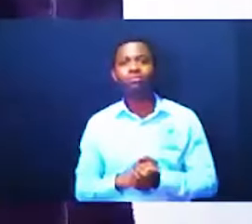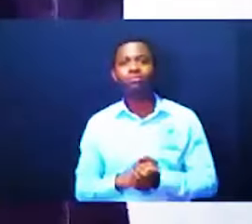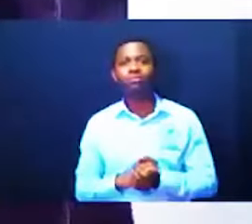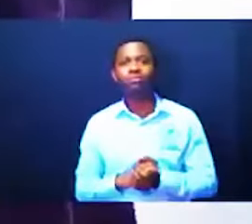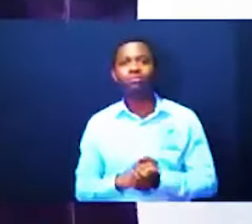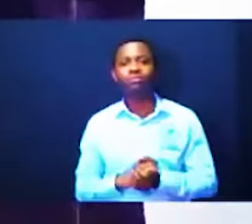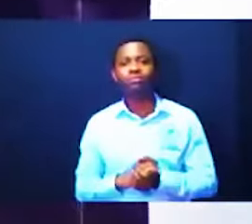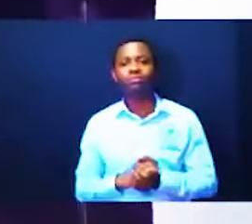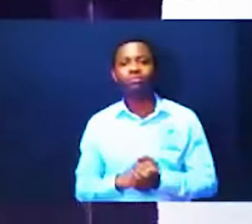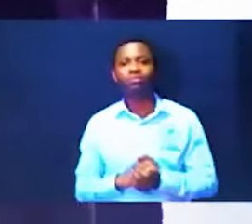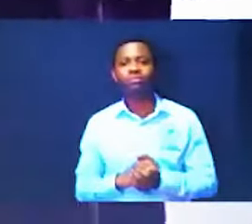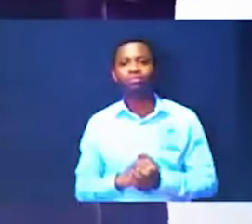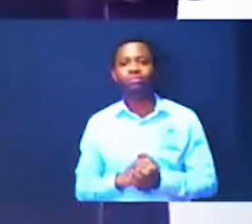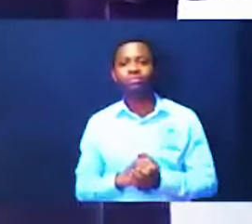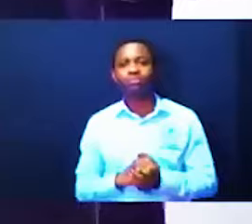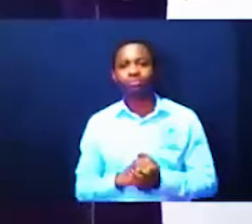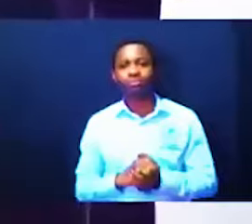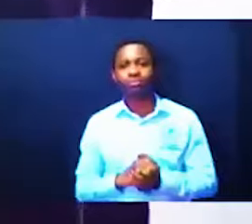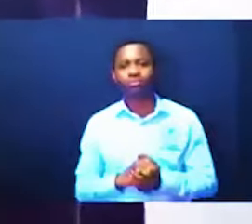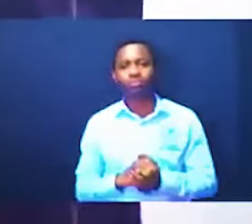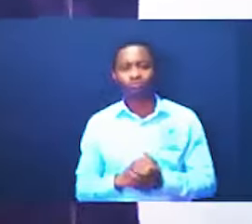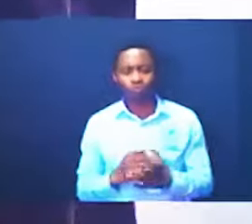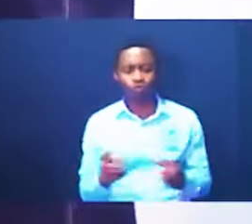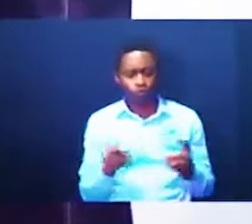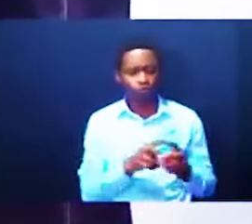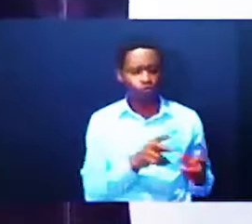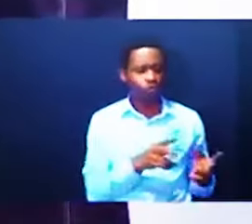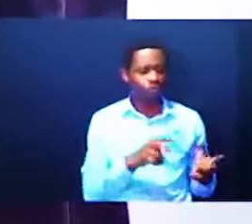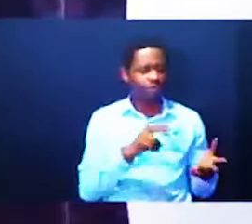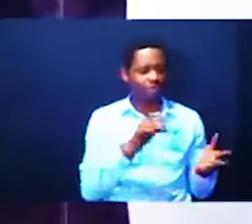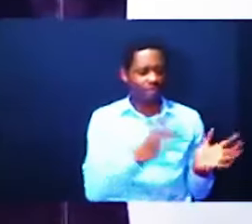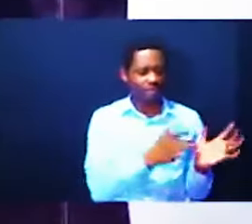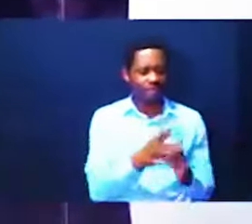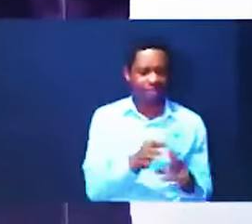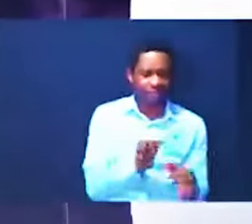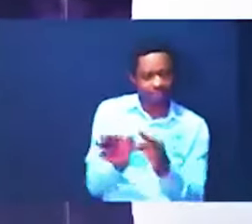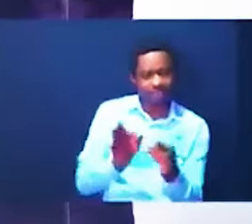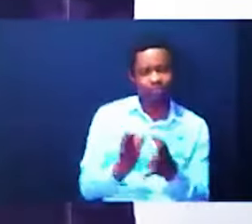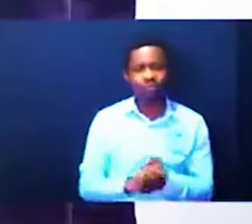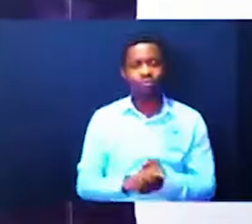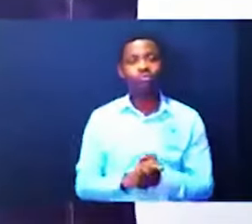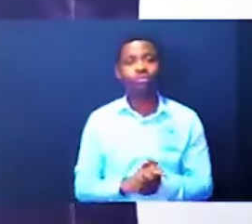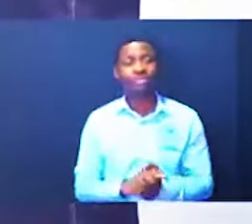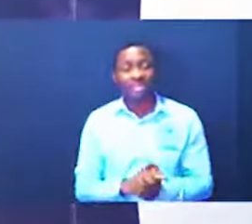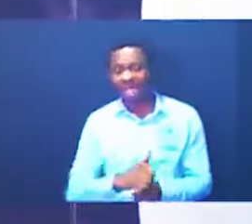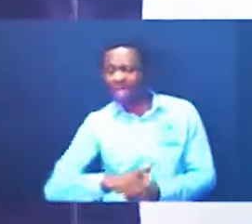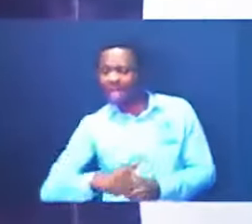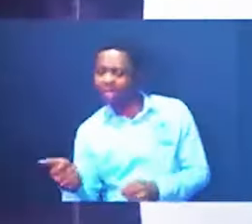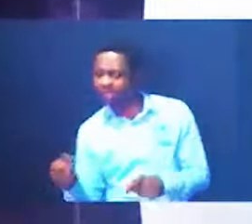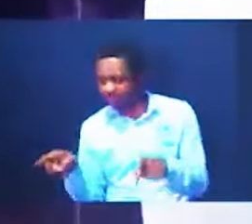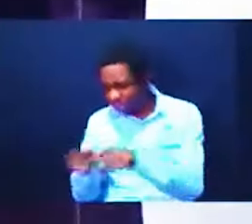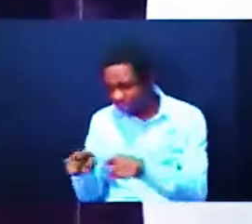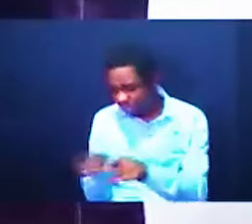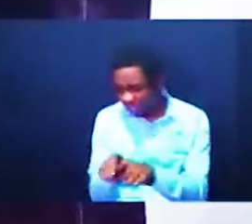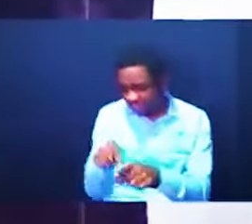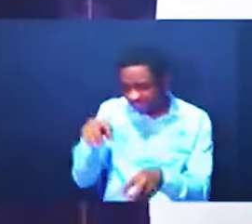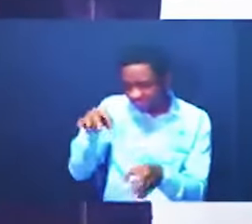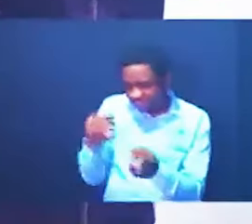Others like seed. This is now Jesus trying to interpret. Like seed sown on good